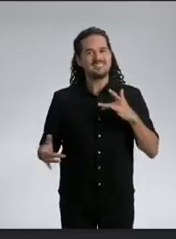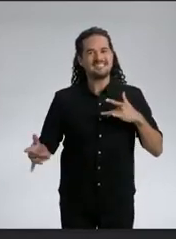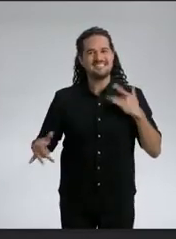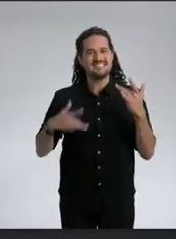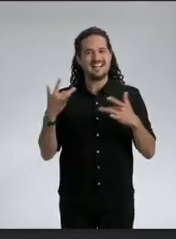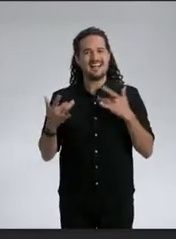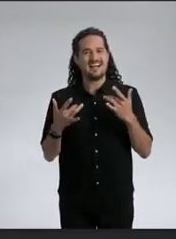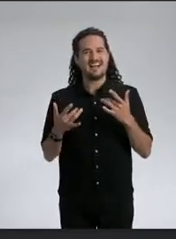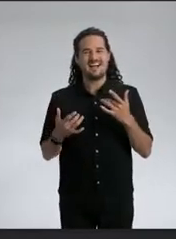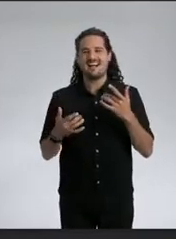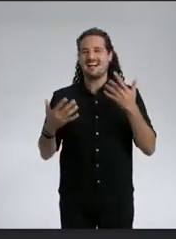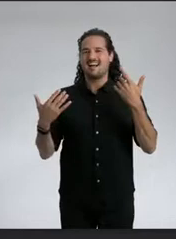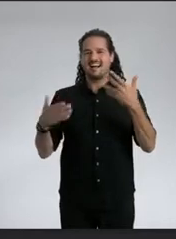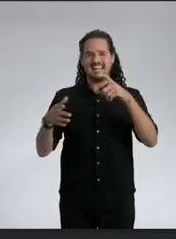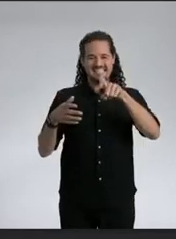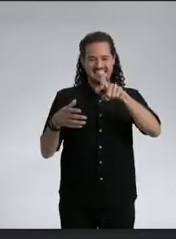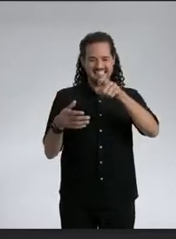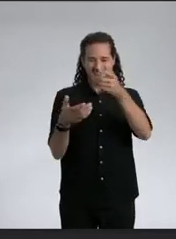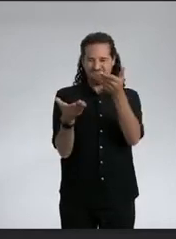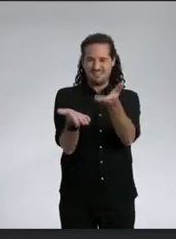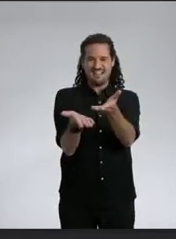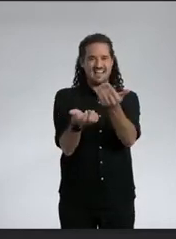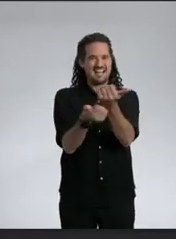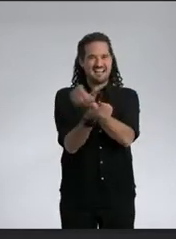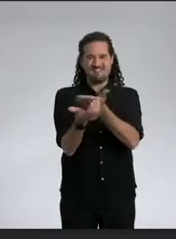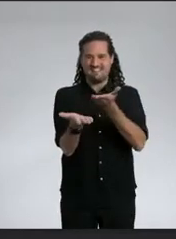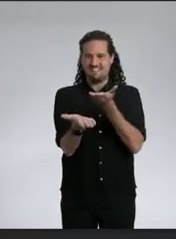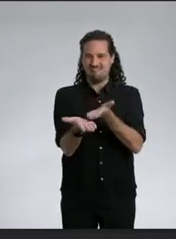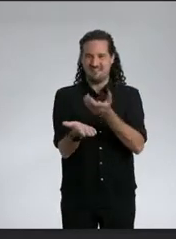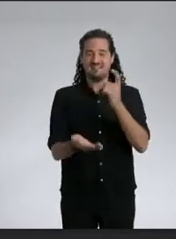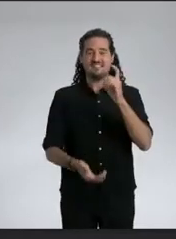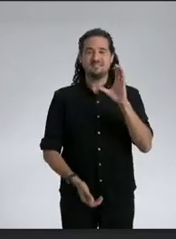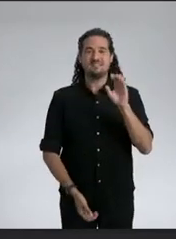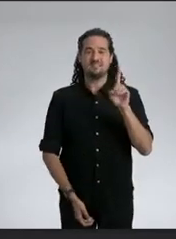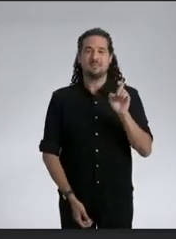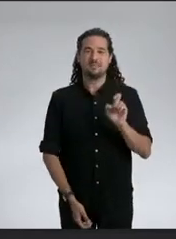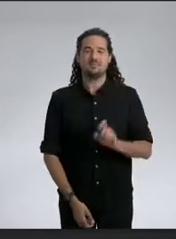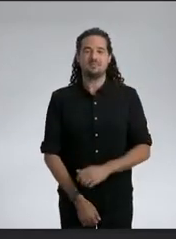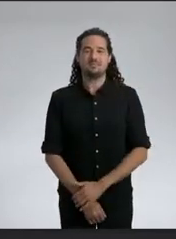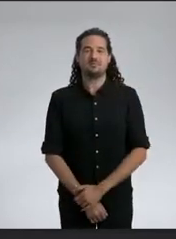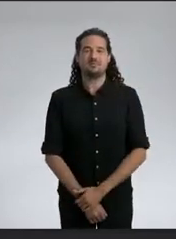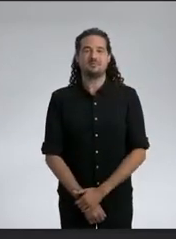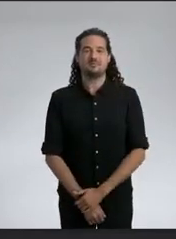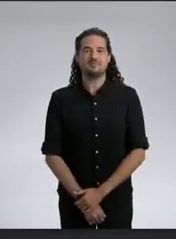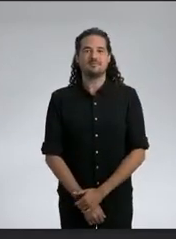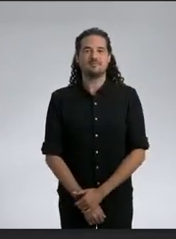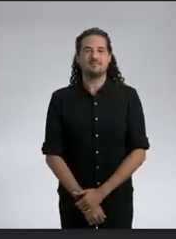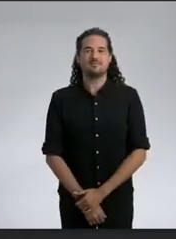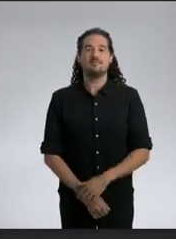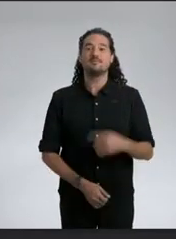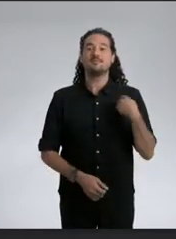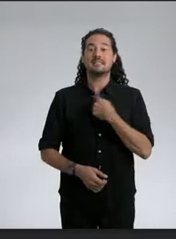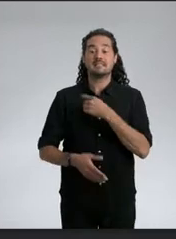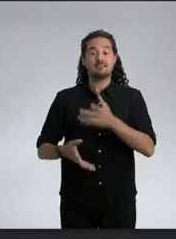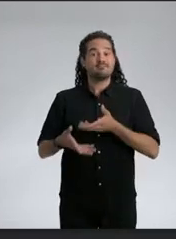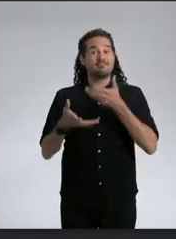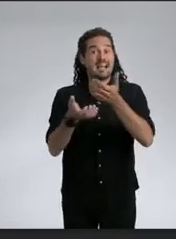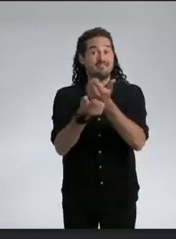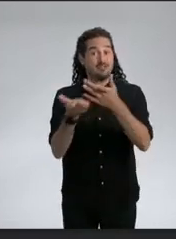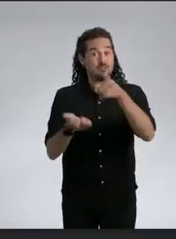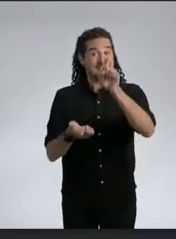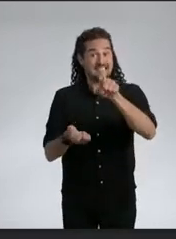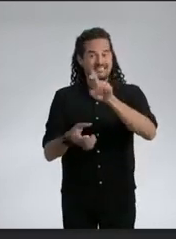this problem right here in Xcode. We've brought everything you need into the tools you use every